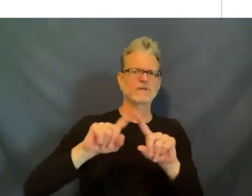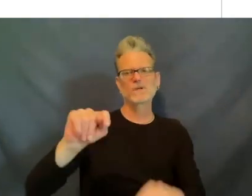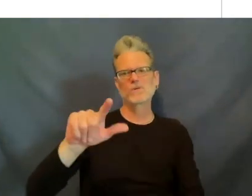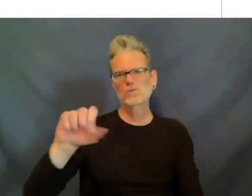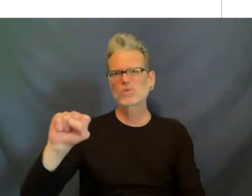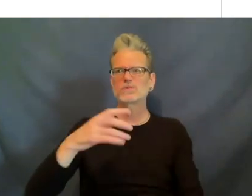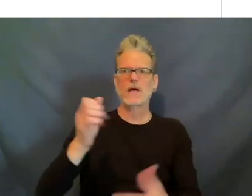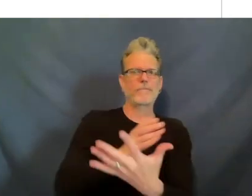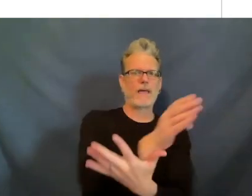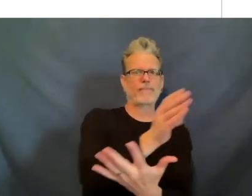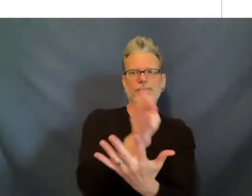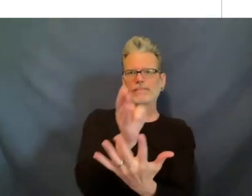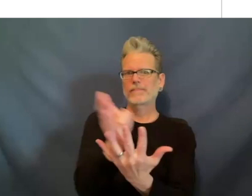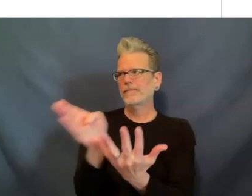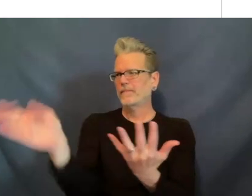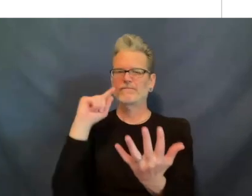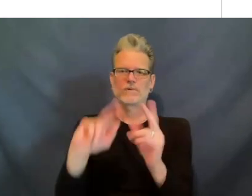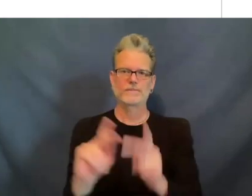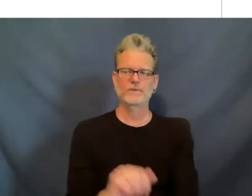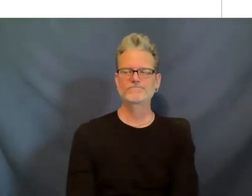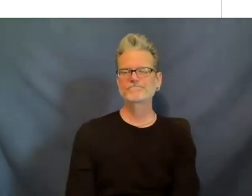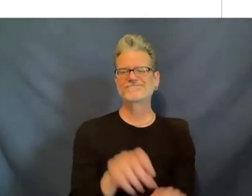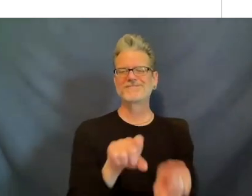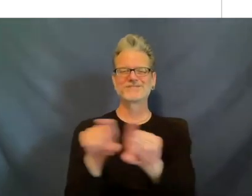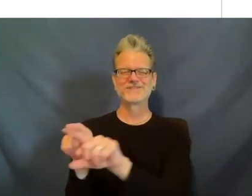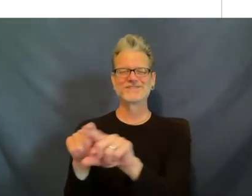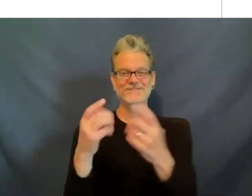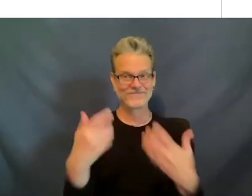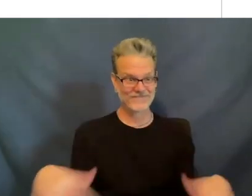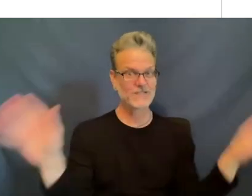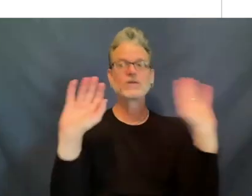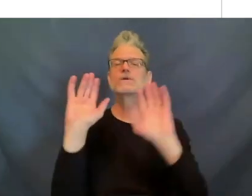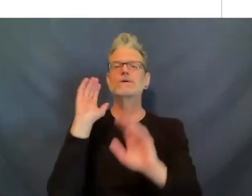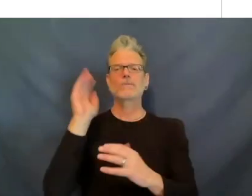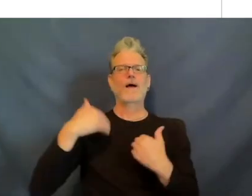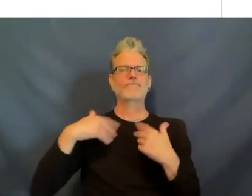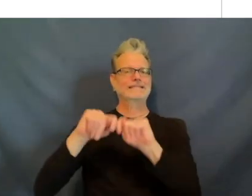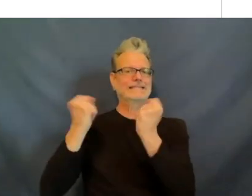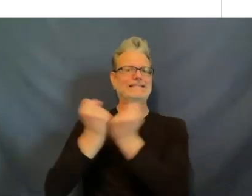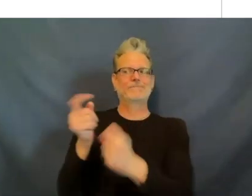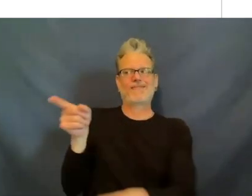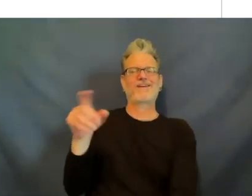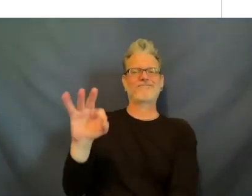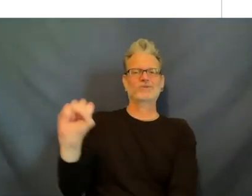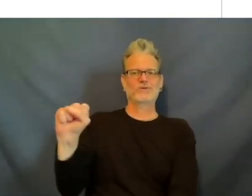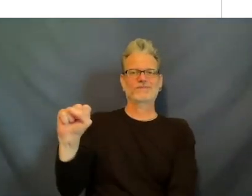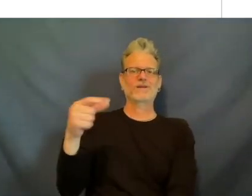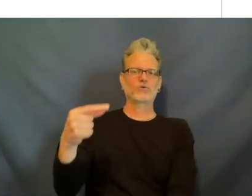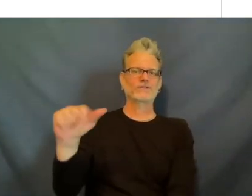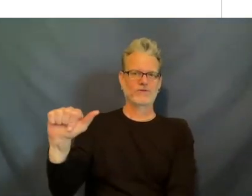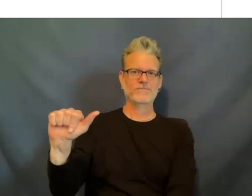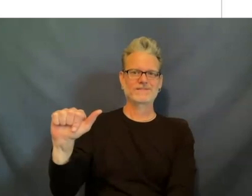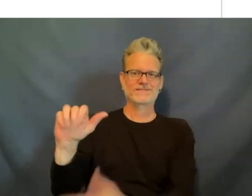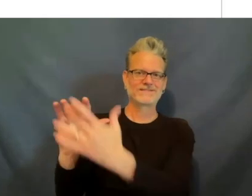folks. After that, we'll hear from the team at the Forest Service's Grants and Agreements Outreach and